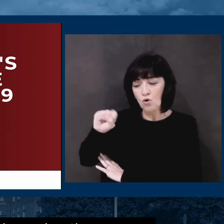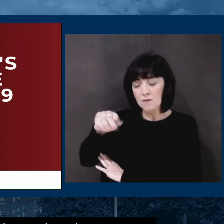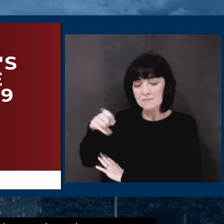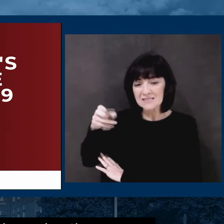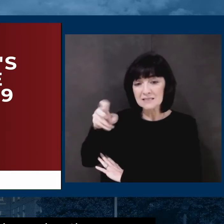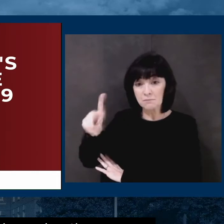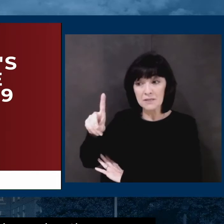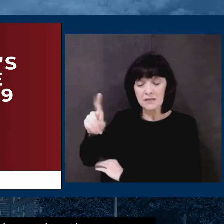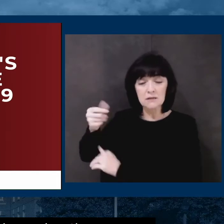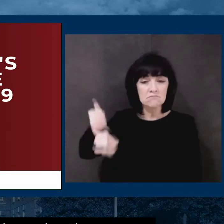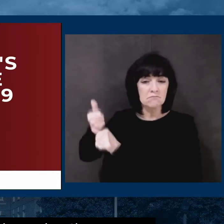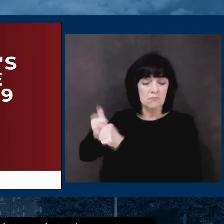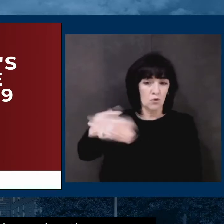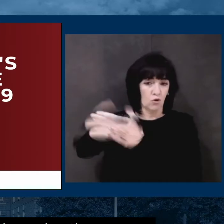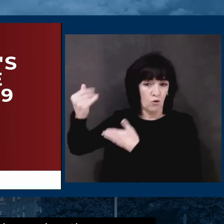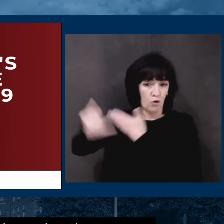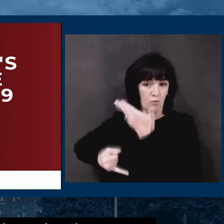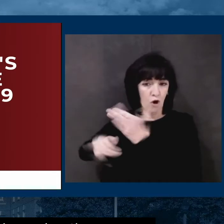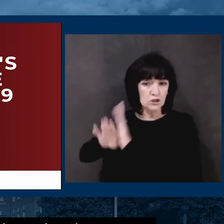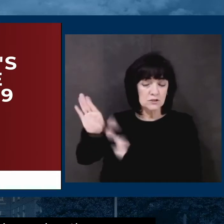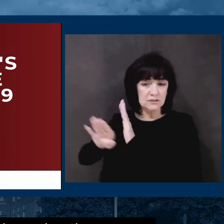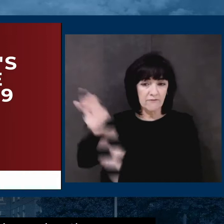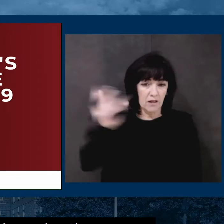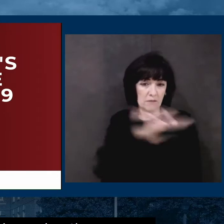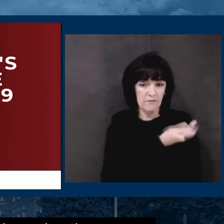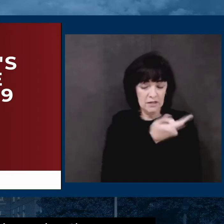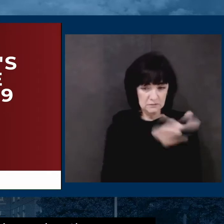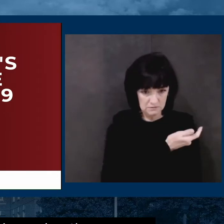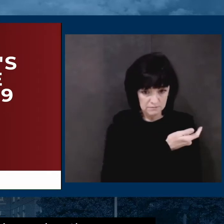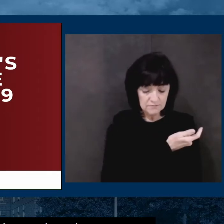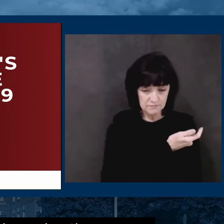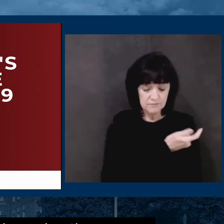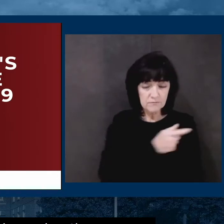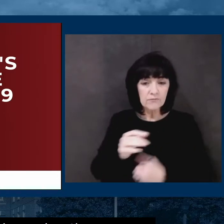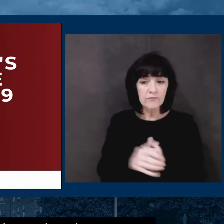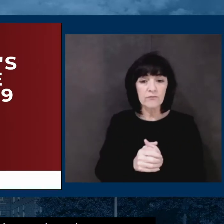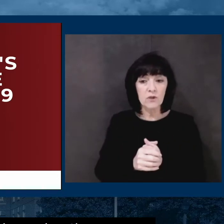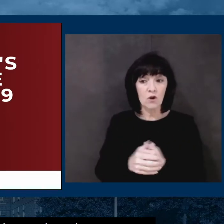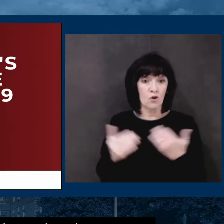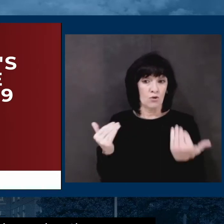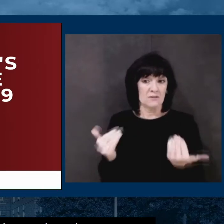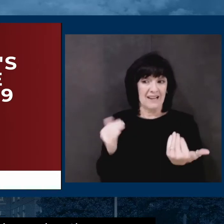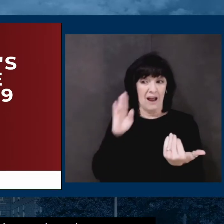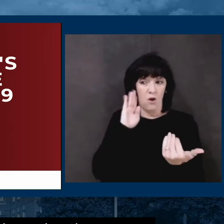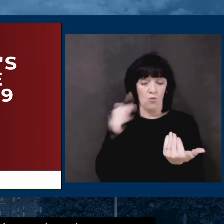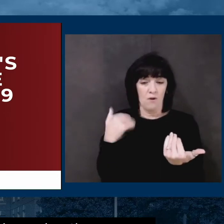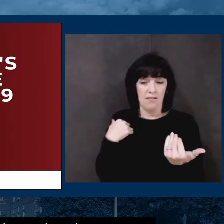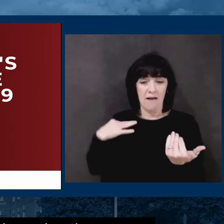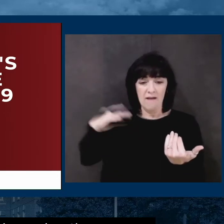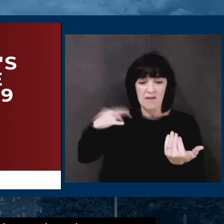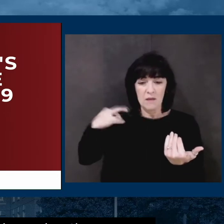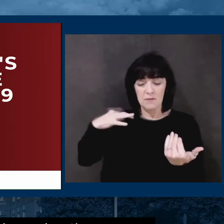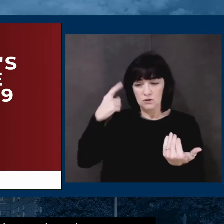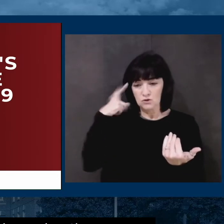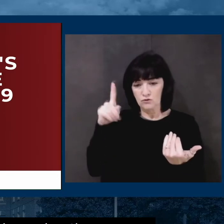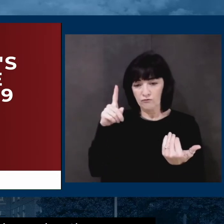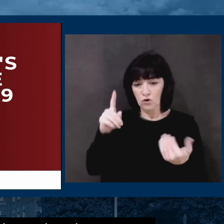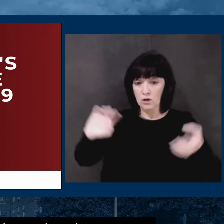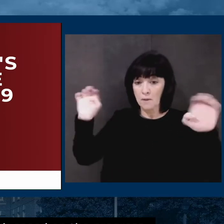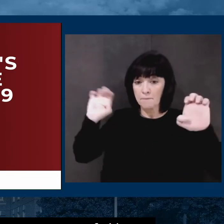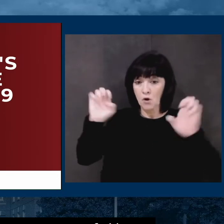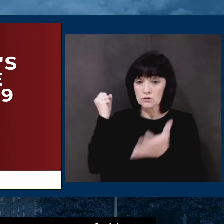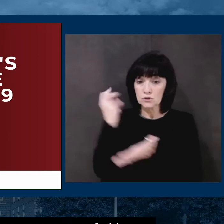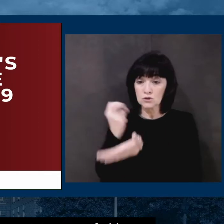making for COVID-19. Applications for emergency approval have been submitted